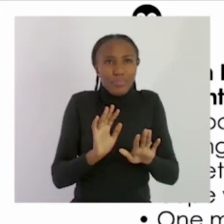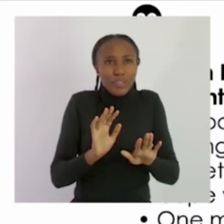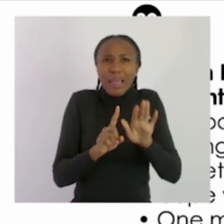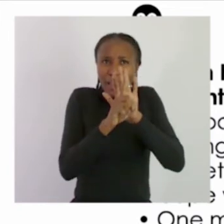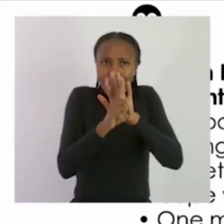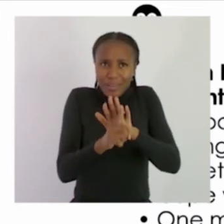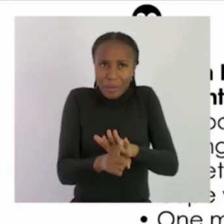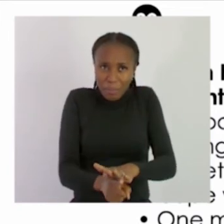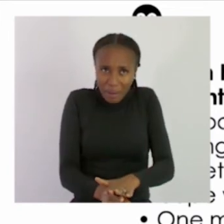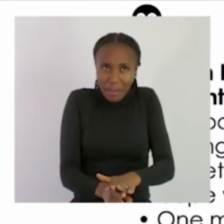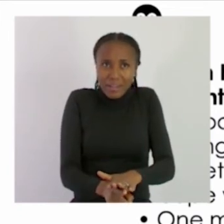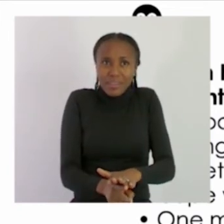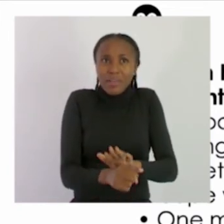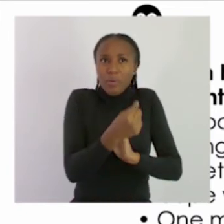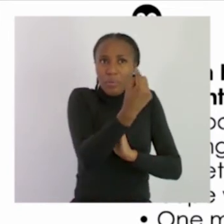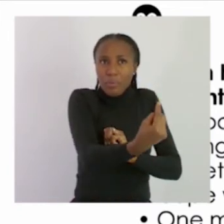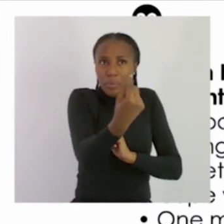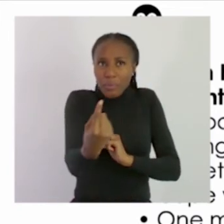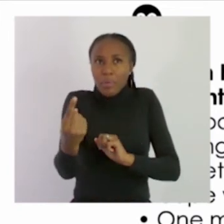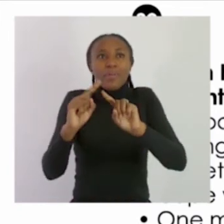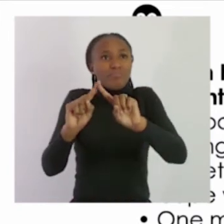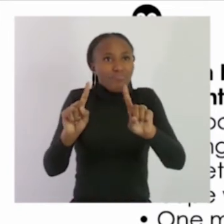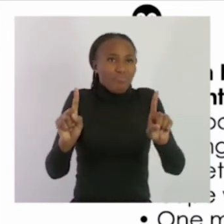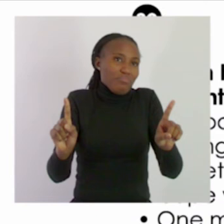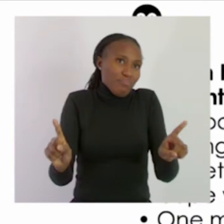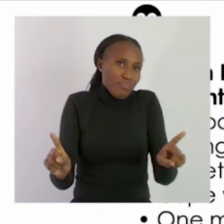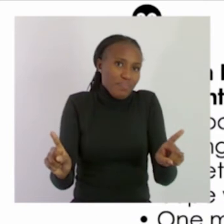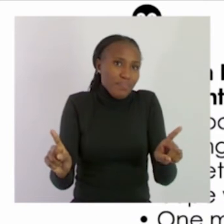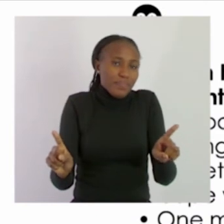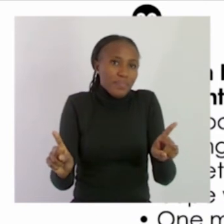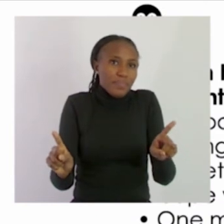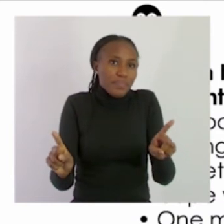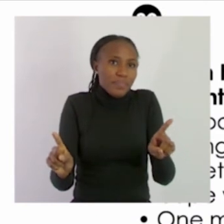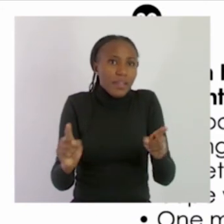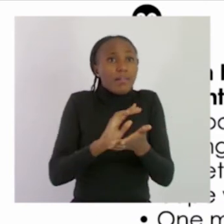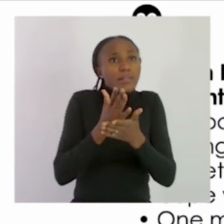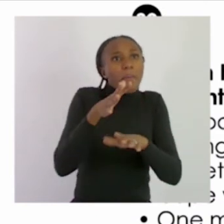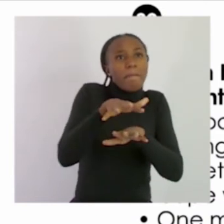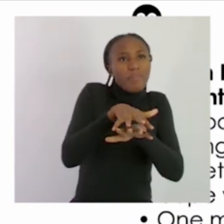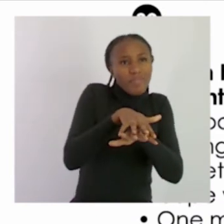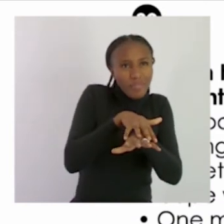depending on the pace. Remember, we talked about the pace already, how fast or slow.